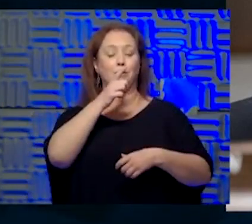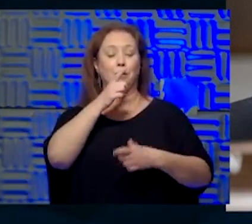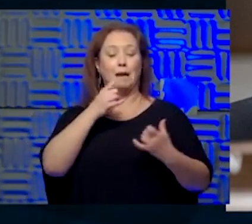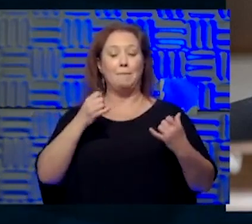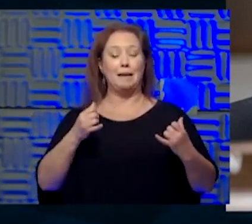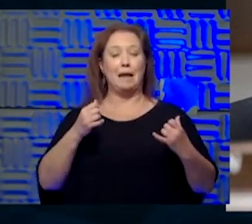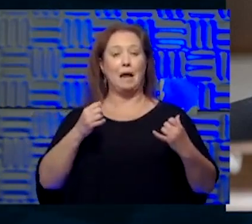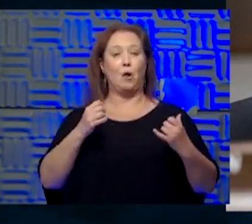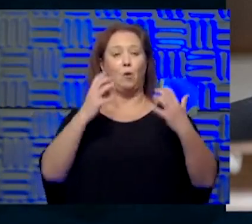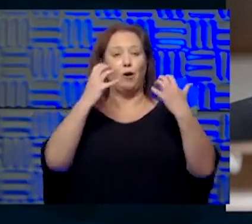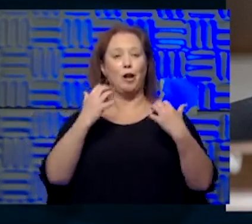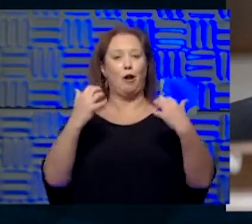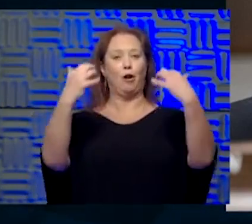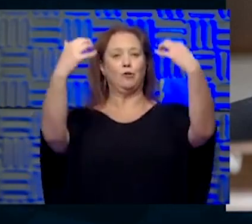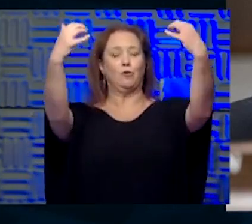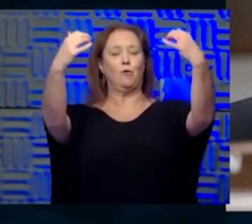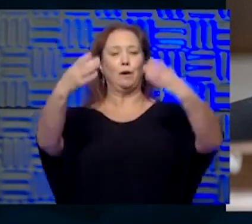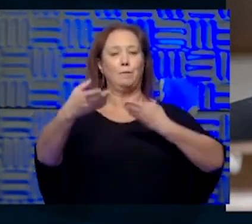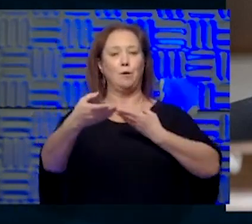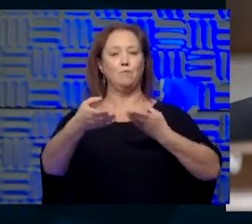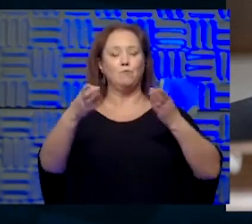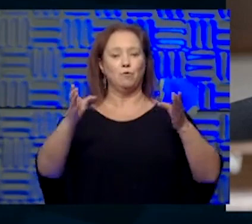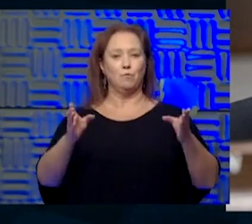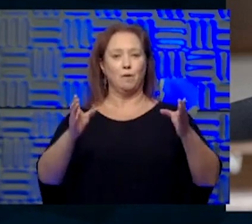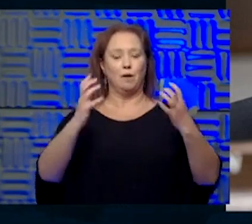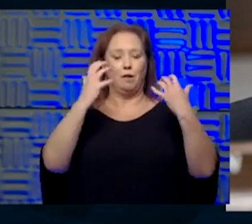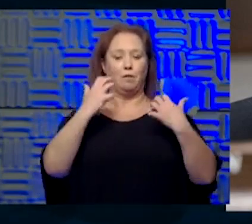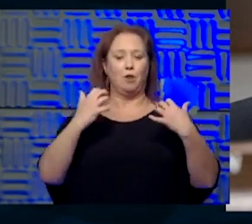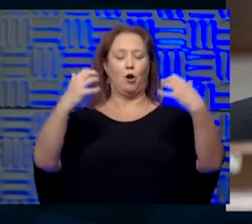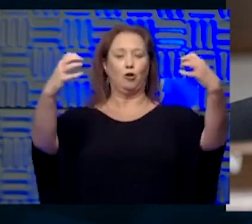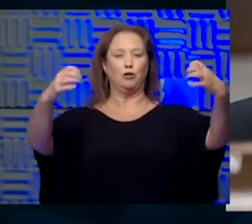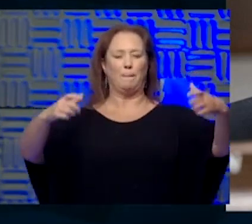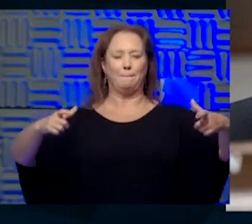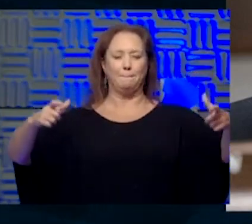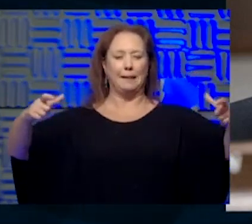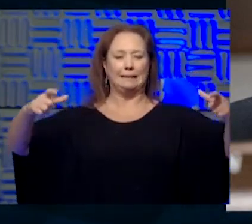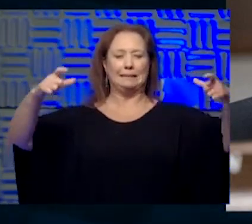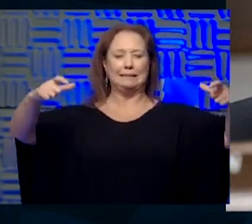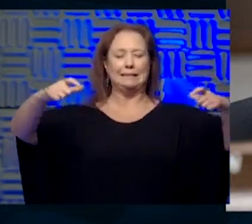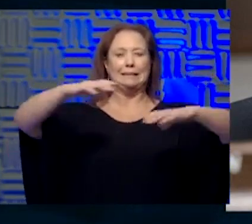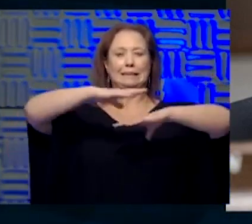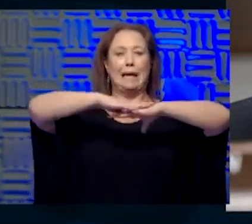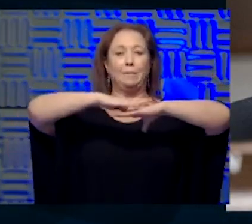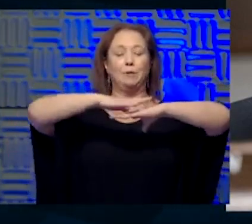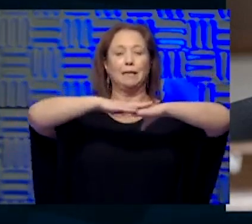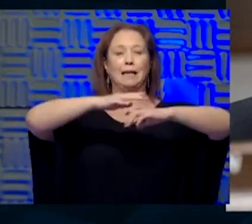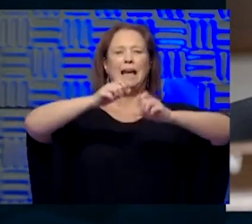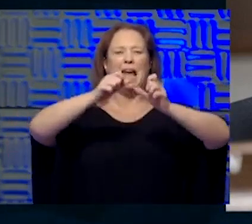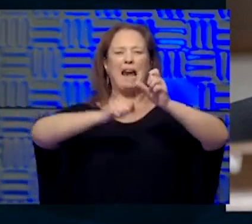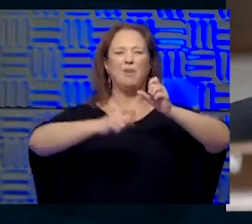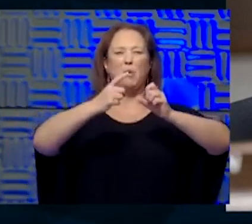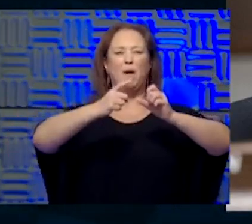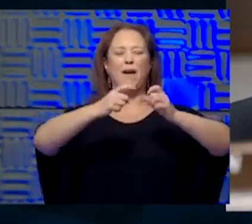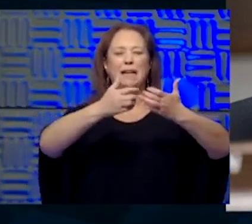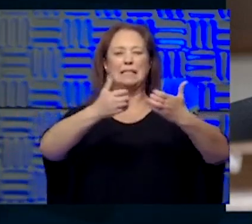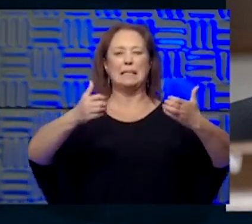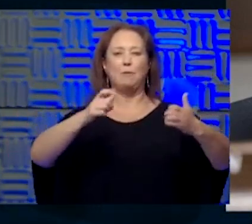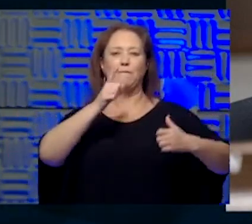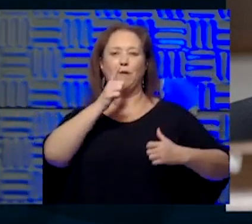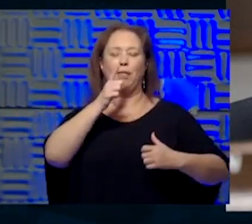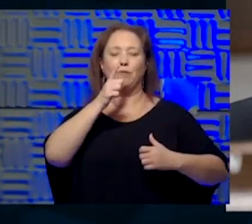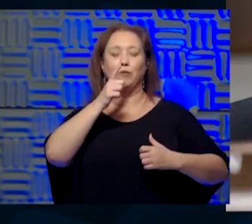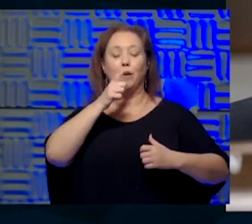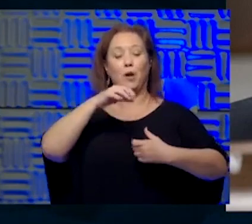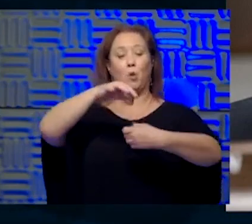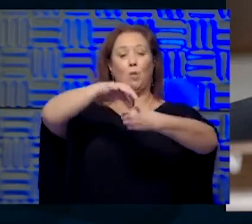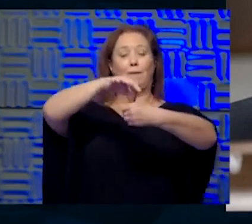in an auditorium-sized room with large round tables and everybody separated during lunch. We